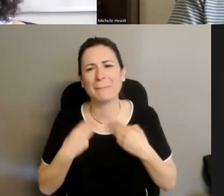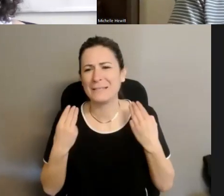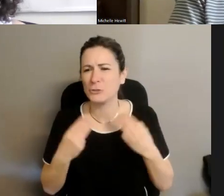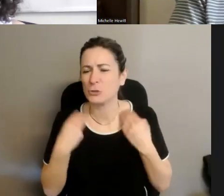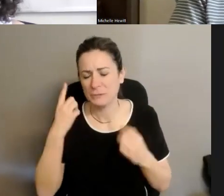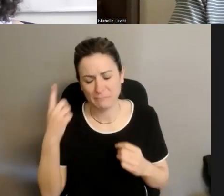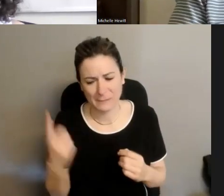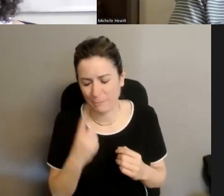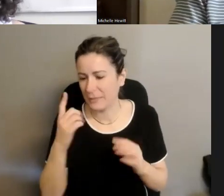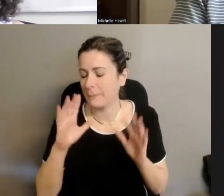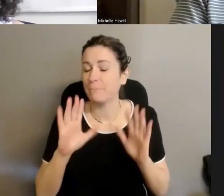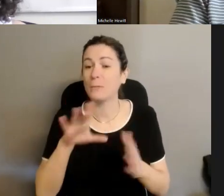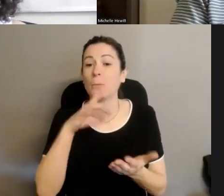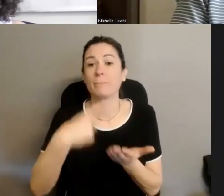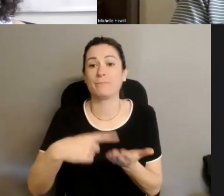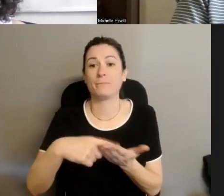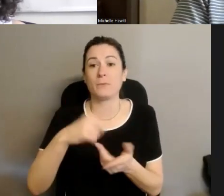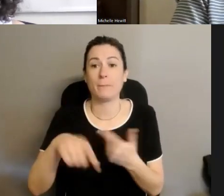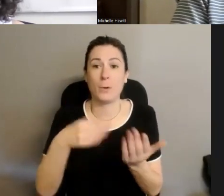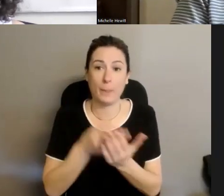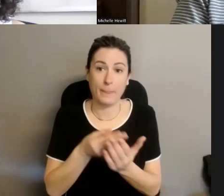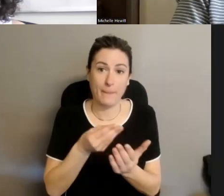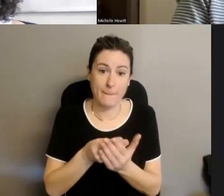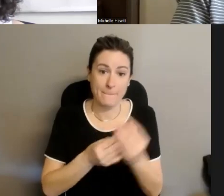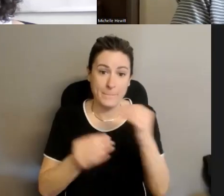need to spend our money on. And